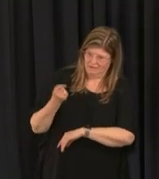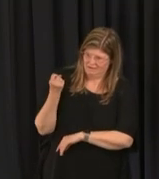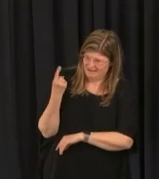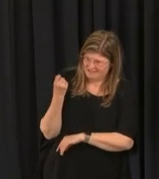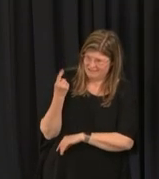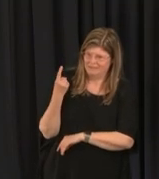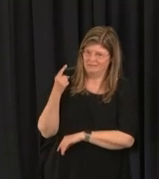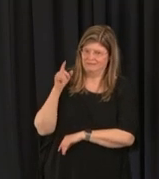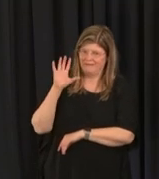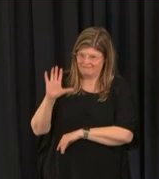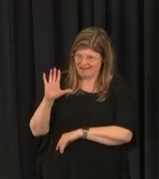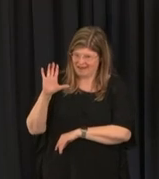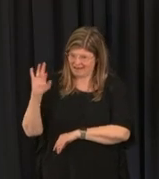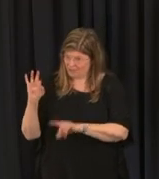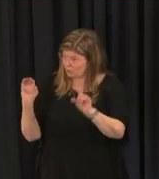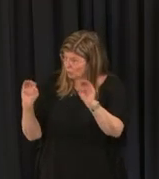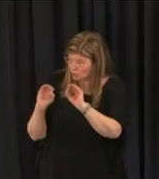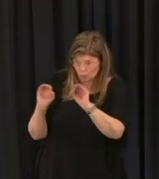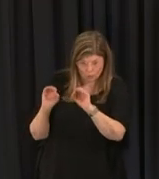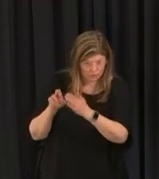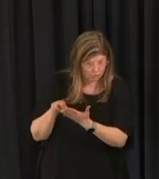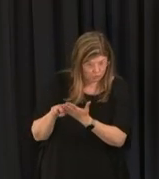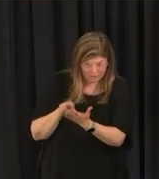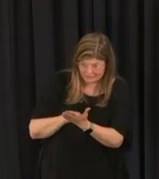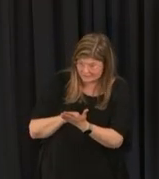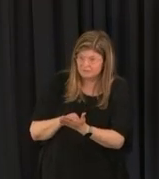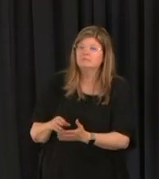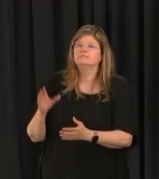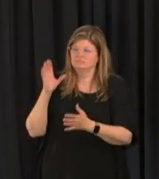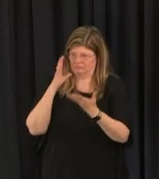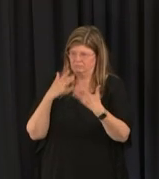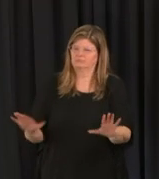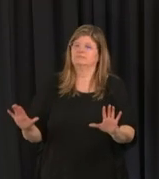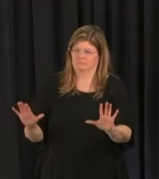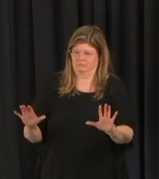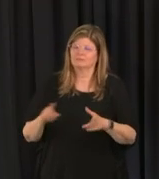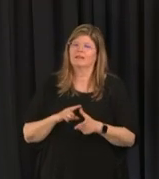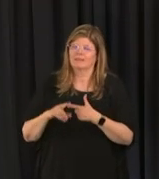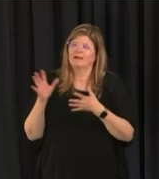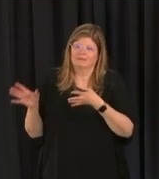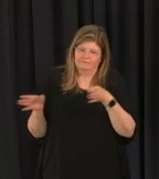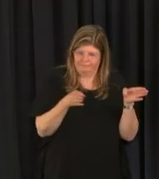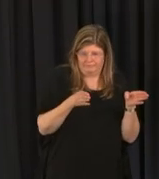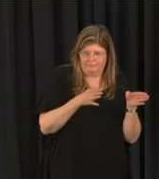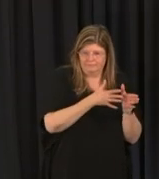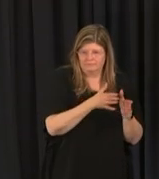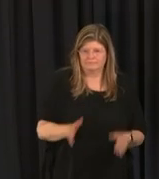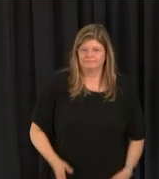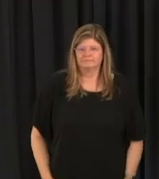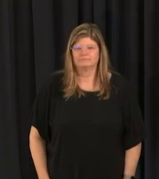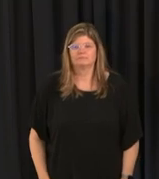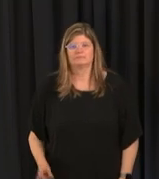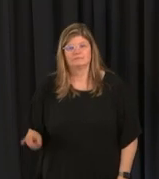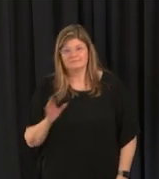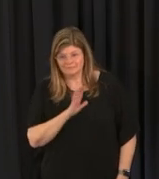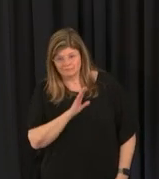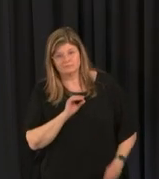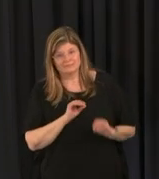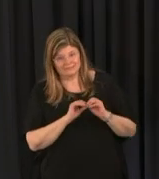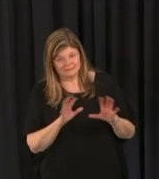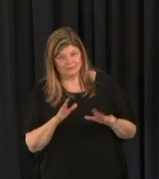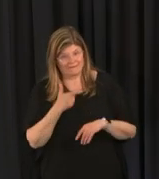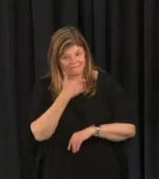tonight. Anyone who's registered by 11:59 tonight will be selected. And just so we have some clarity around